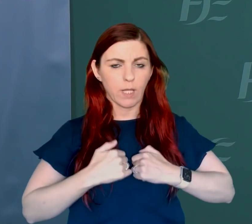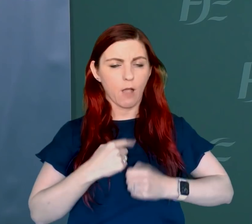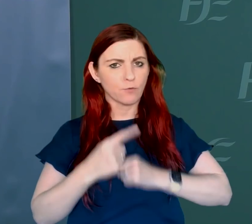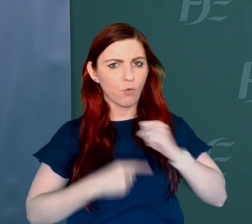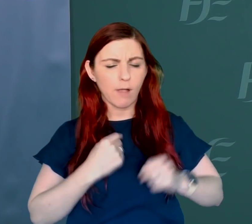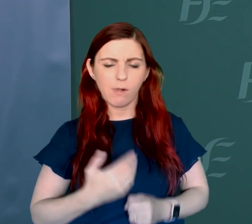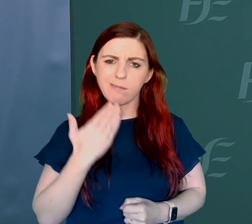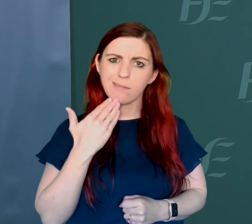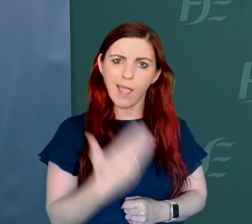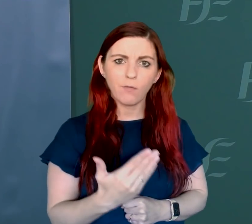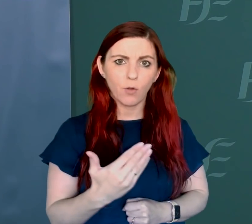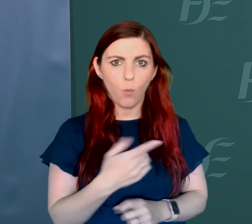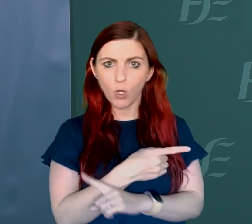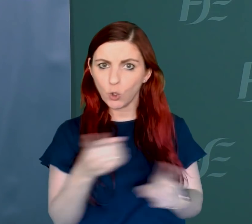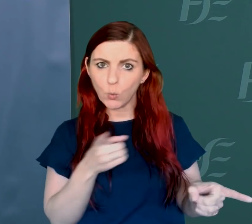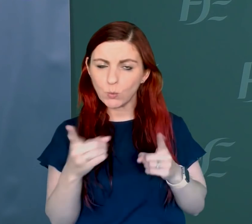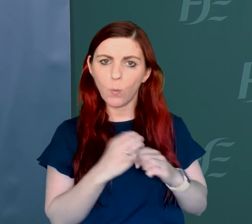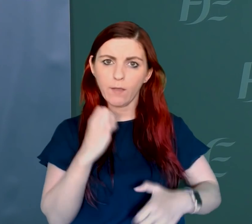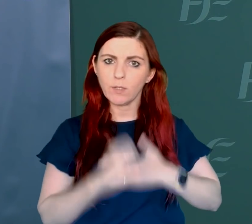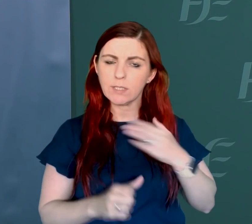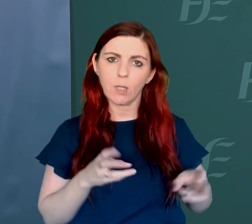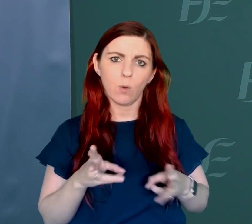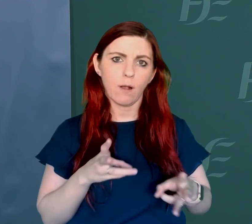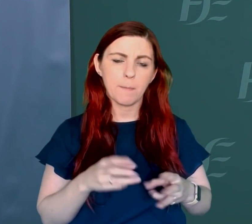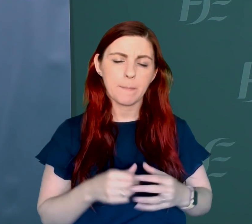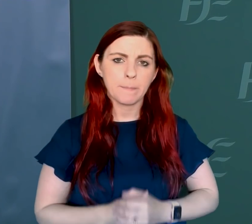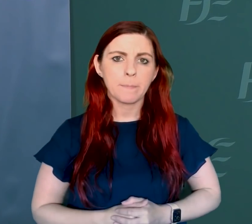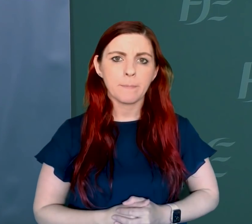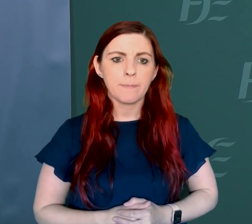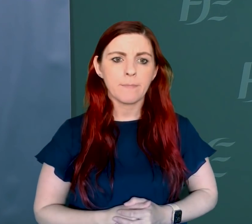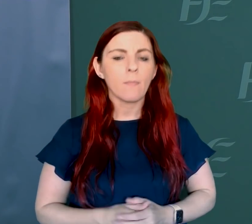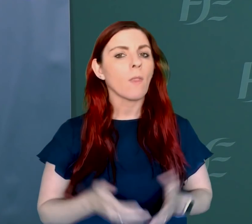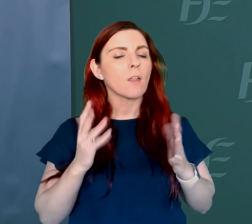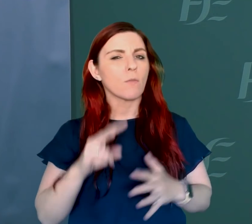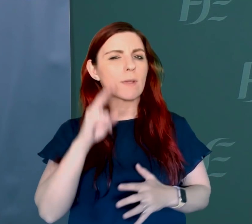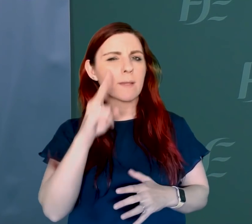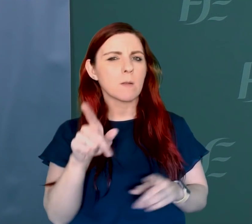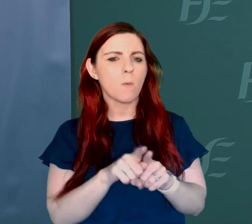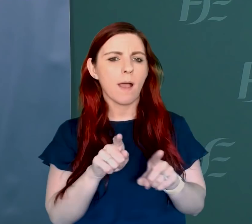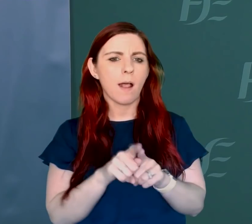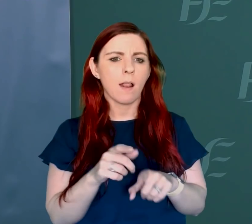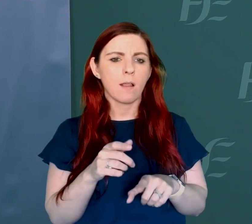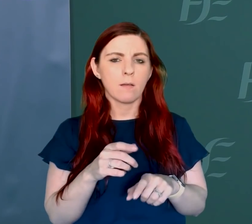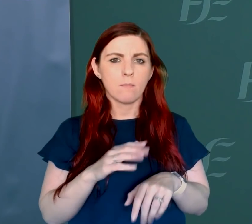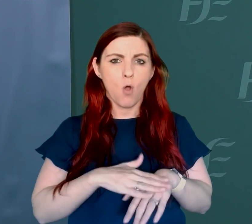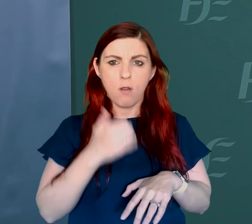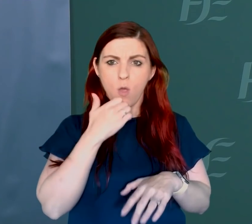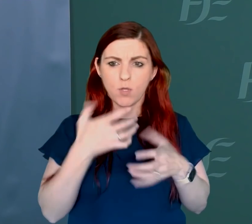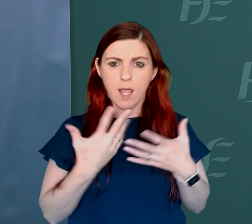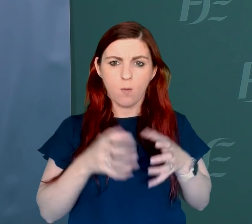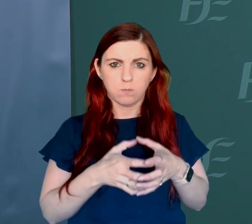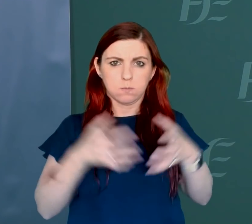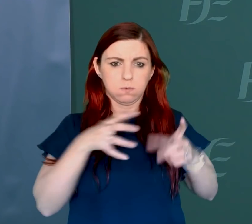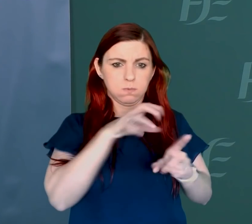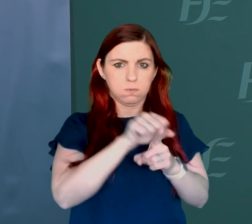grateful for what you do every day. And as you've also seen, the continued growth in the virus overall of